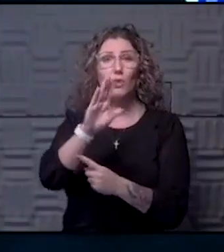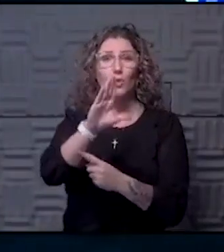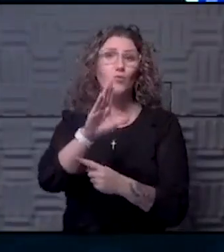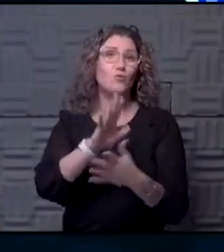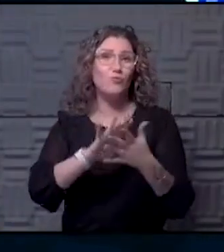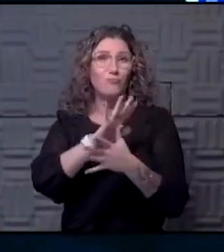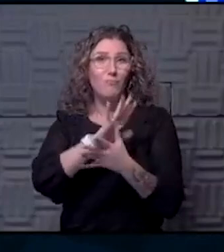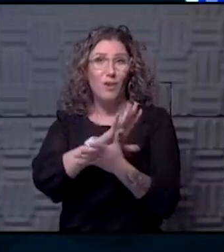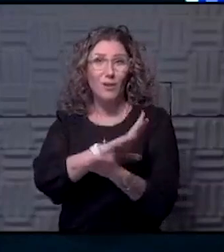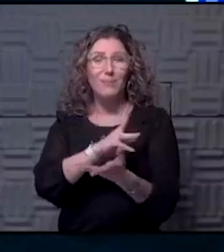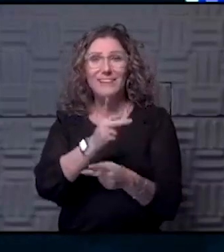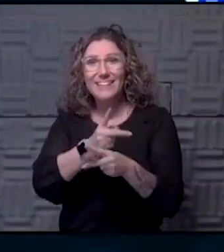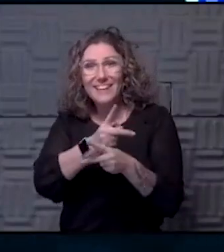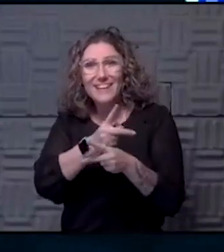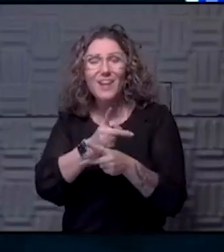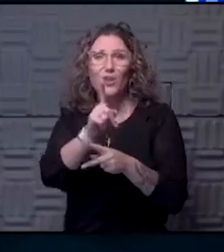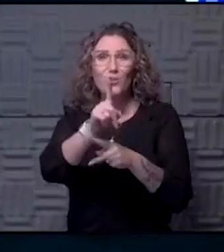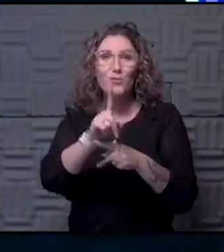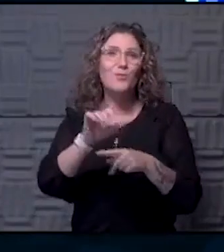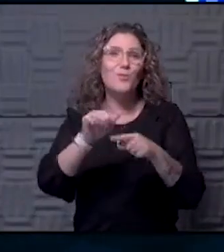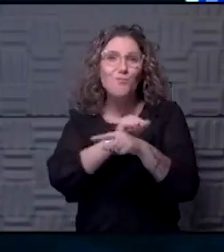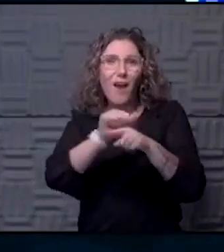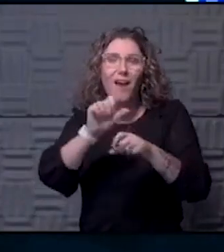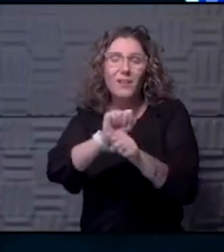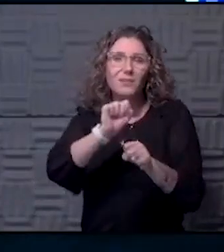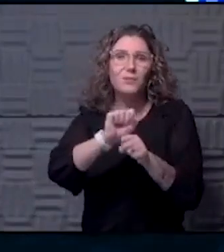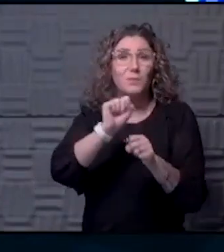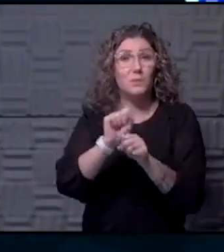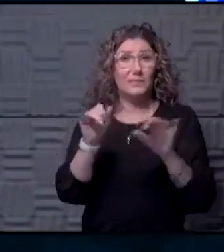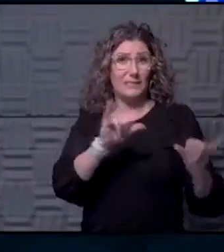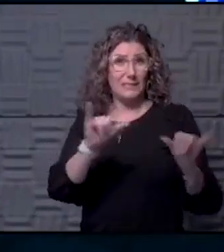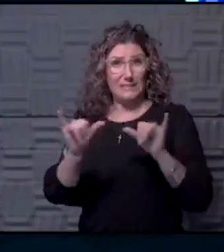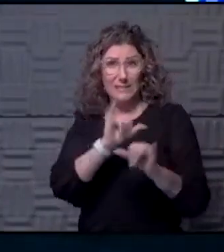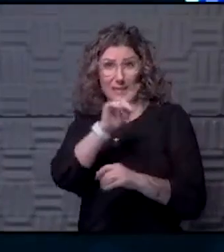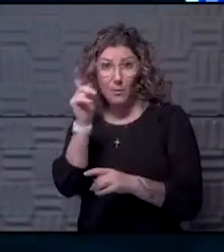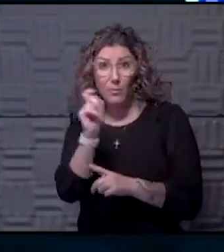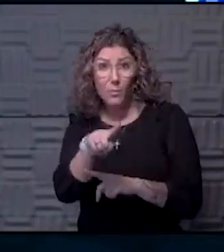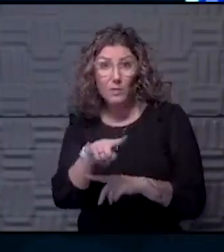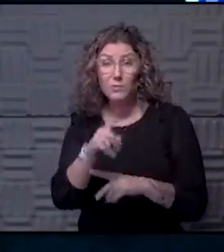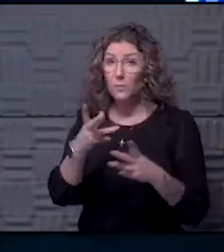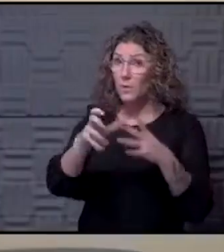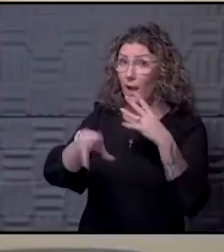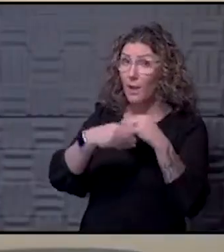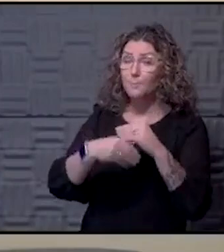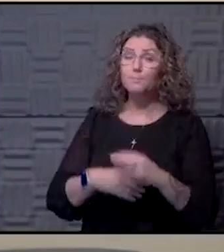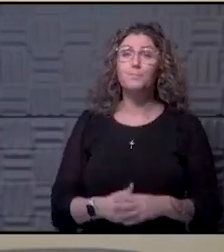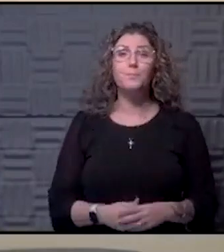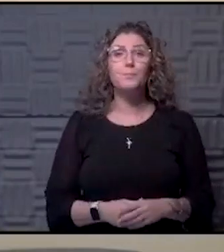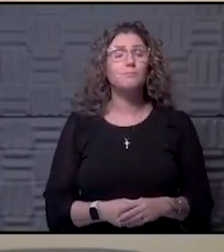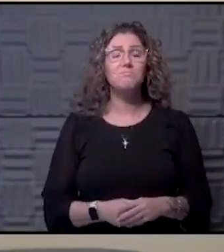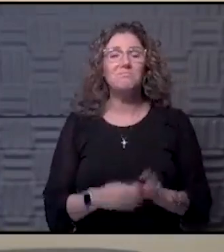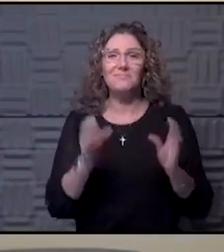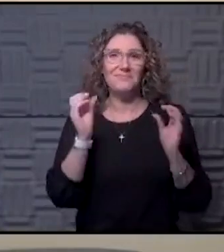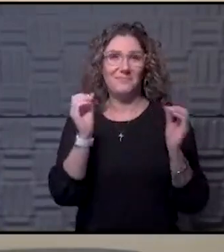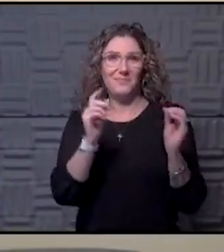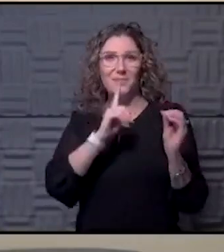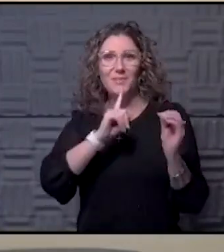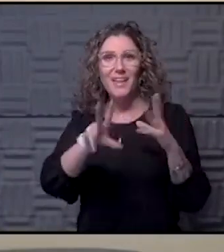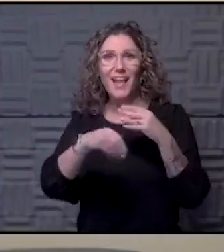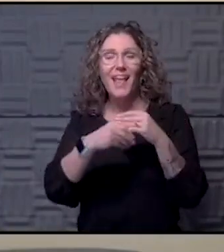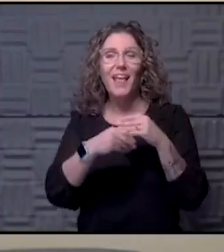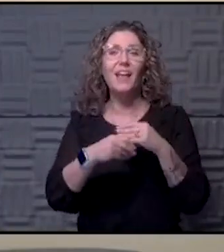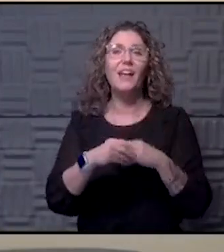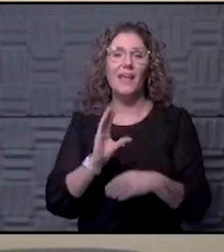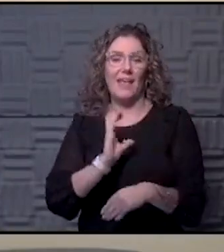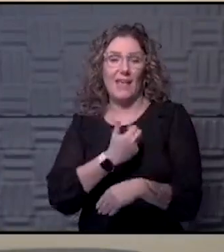internal medicine, you're getting questions from patients about the same thing. Anything to add? You know, nothing really to add there. I know that our patients